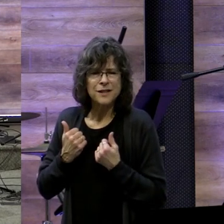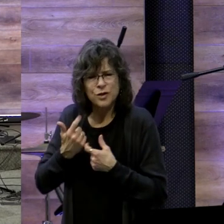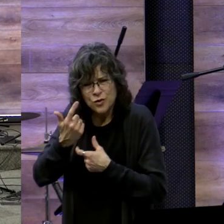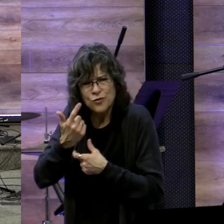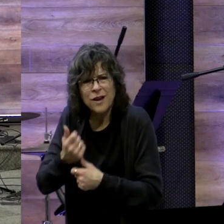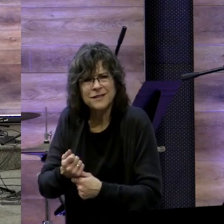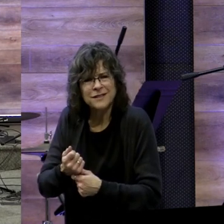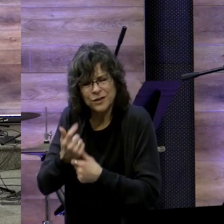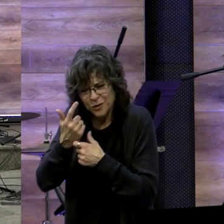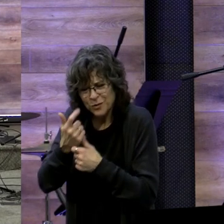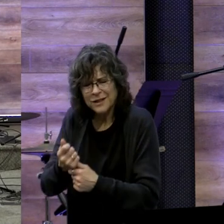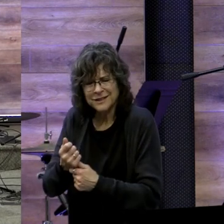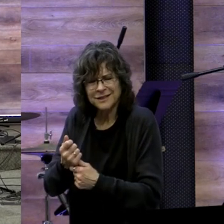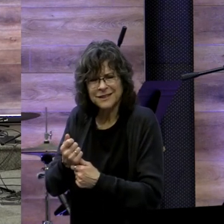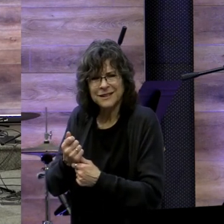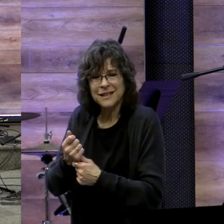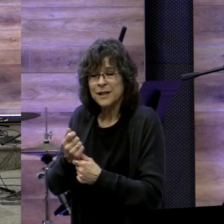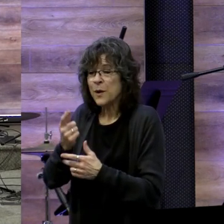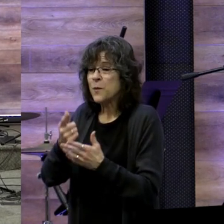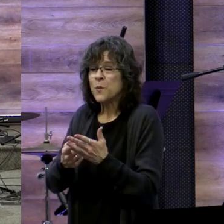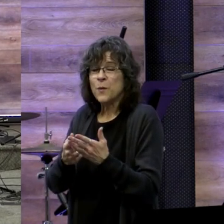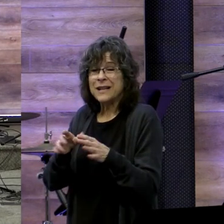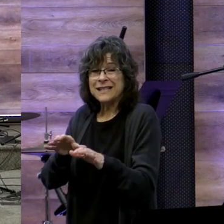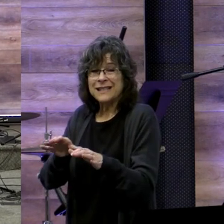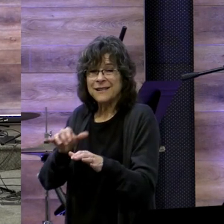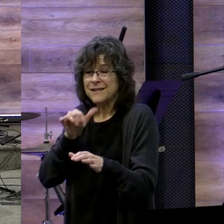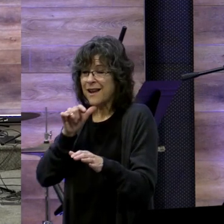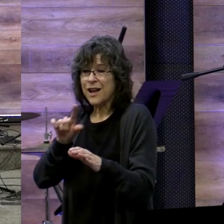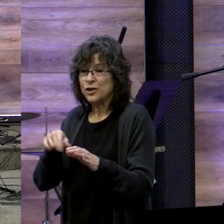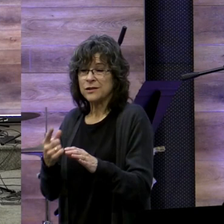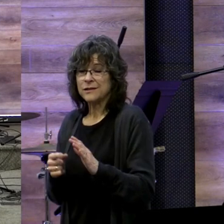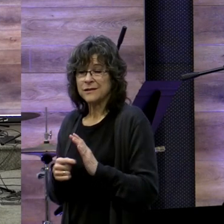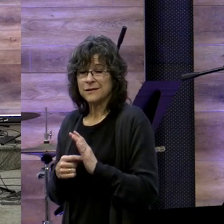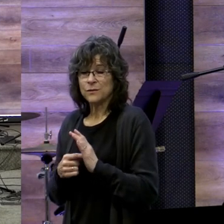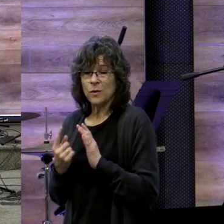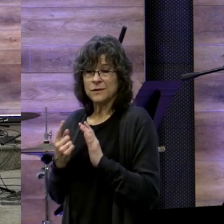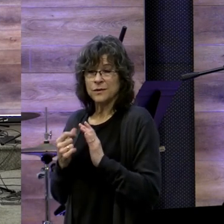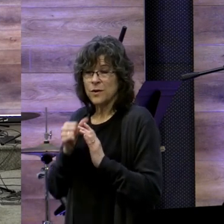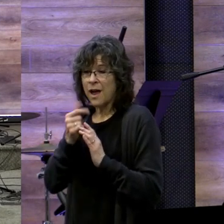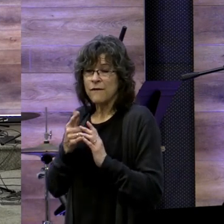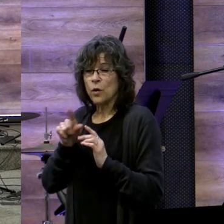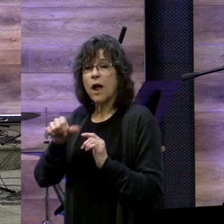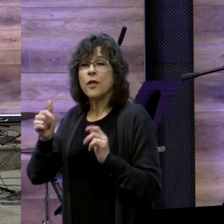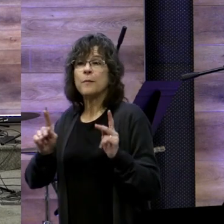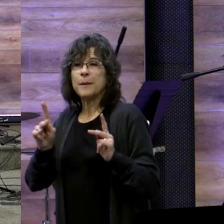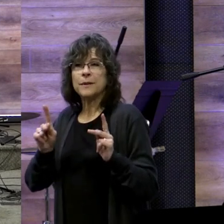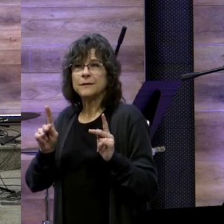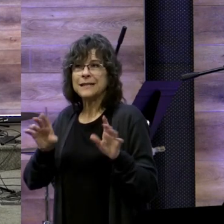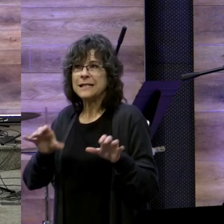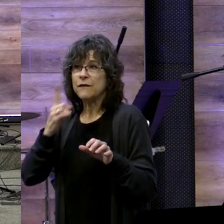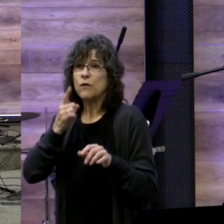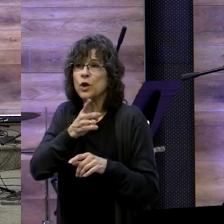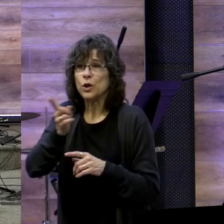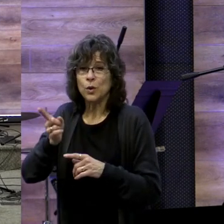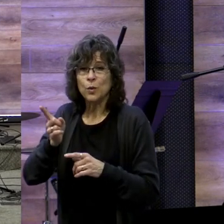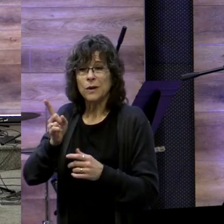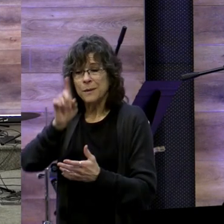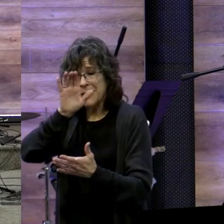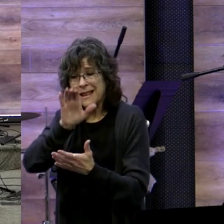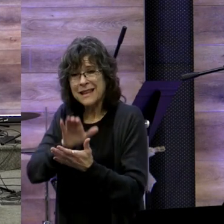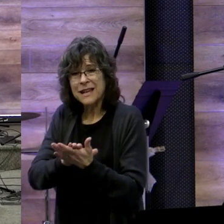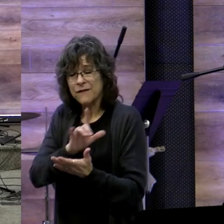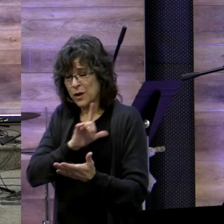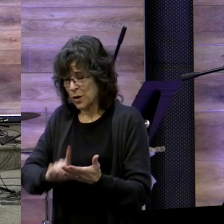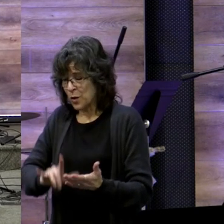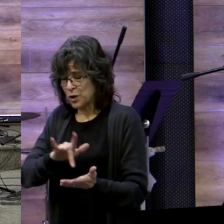what he didn't do just in general, but he did for you. Believe in the Lord Jesus today, and you